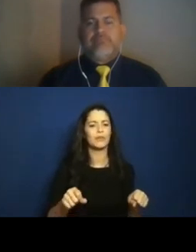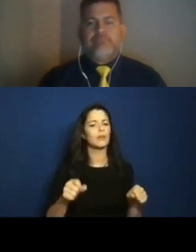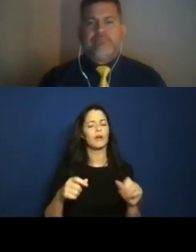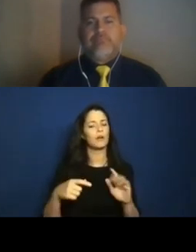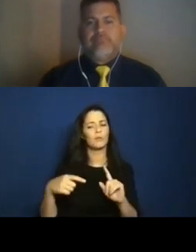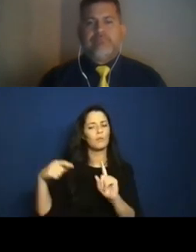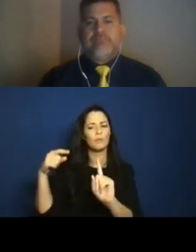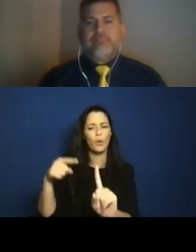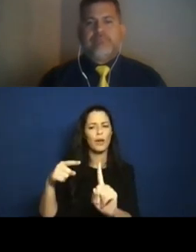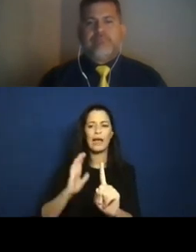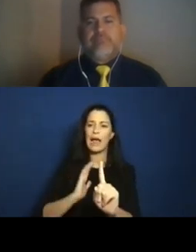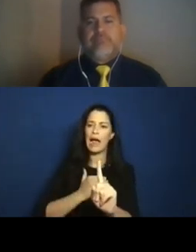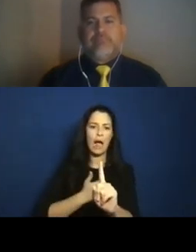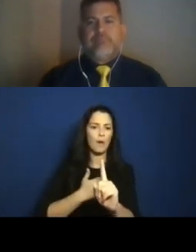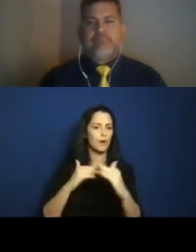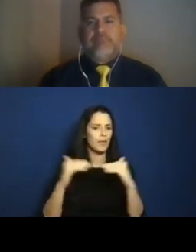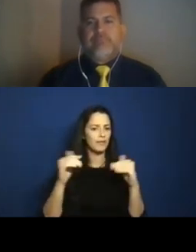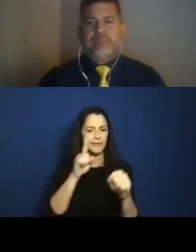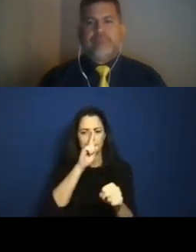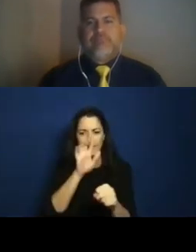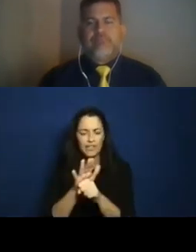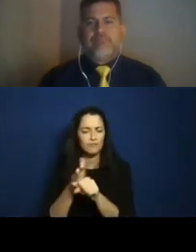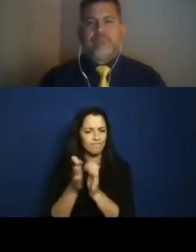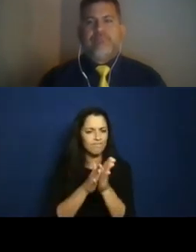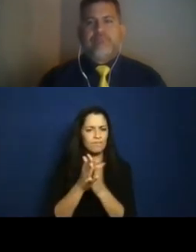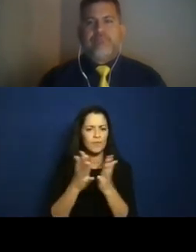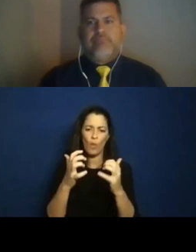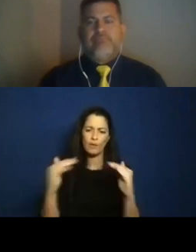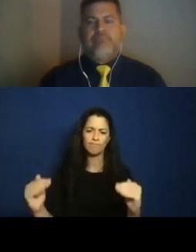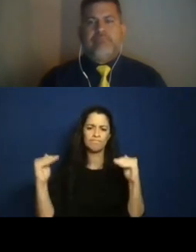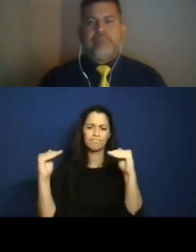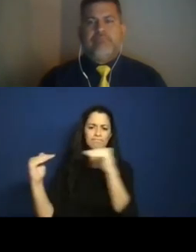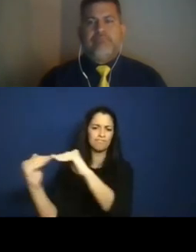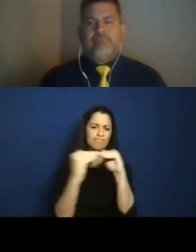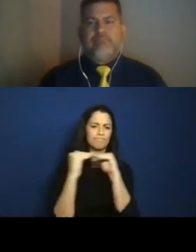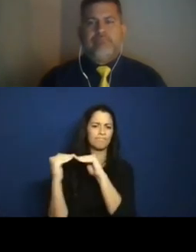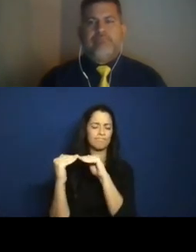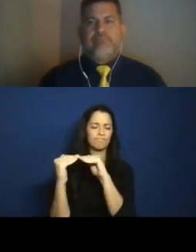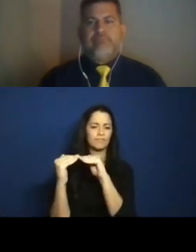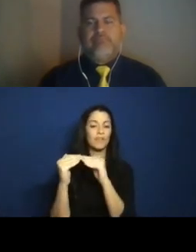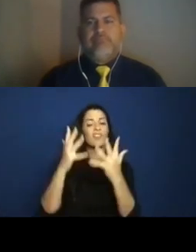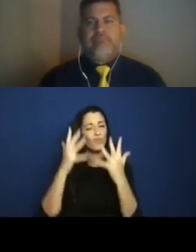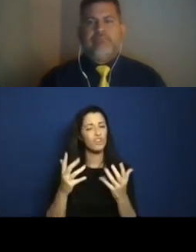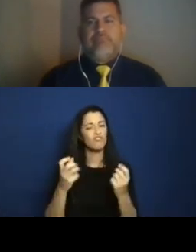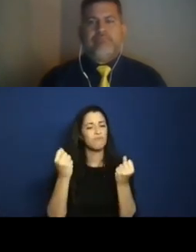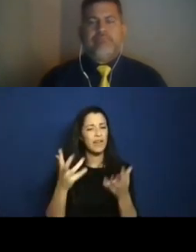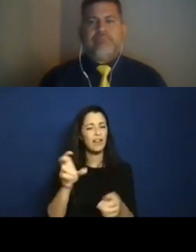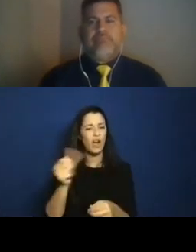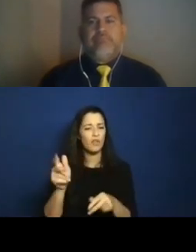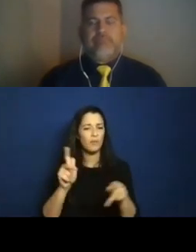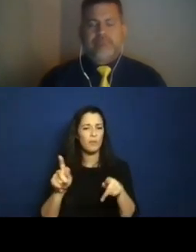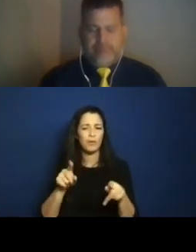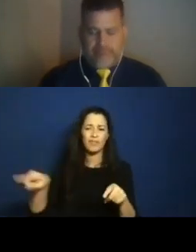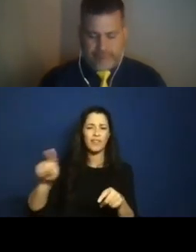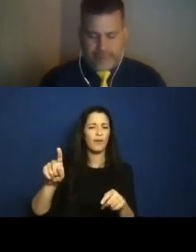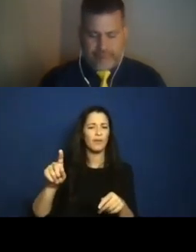you know, our level of dedication and our level of desire to move forward, and unfortunately, many other folk who were the victims of those kinds